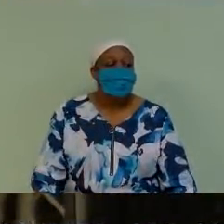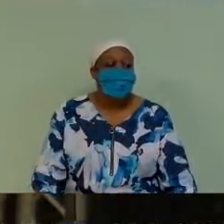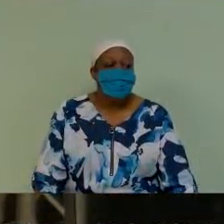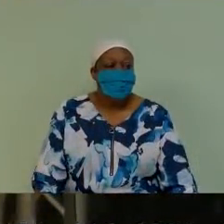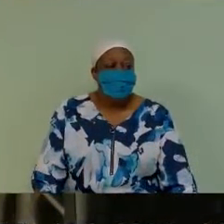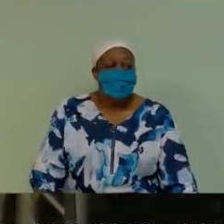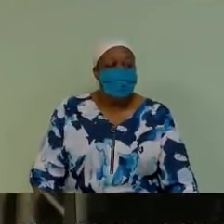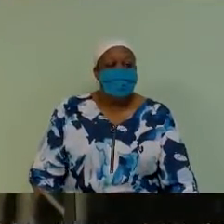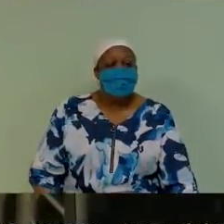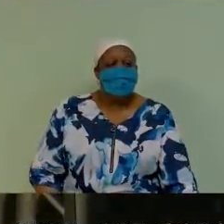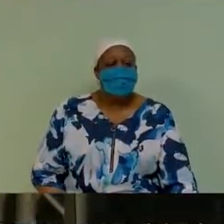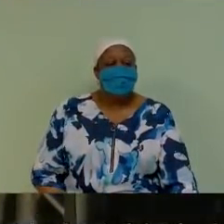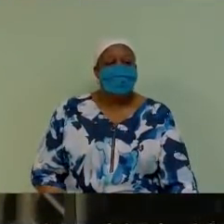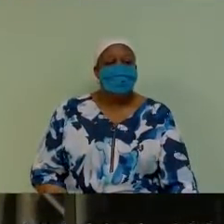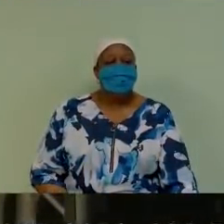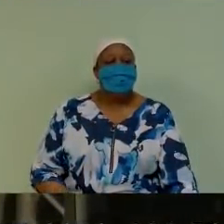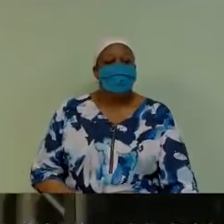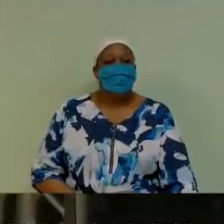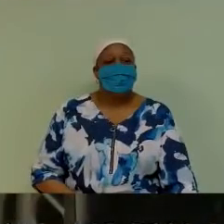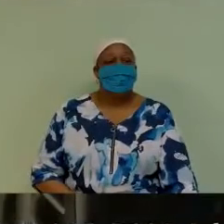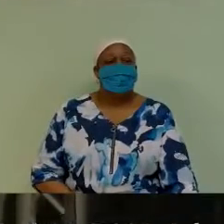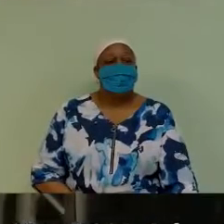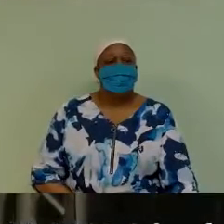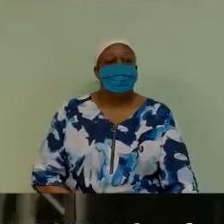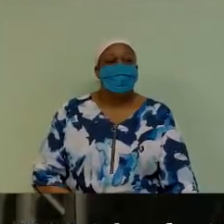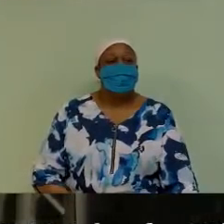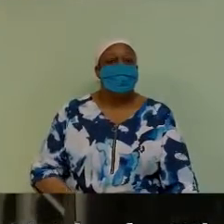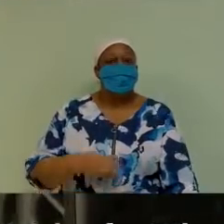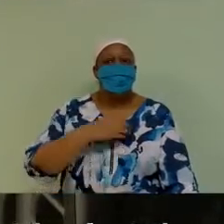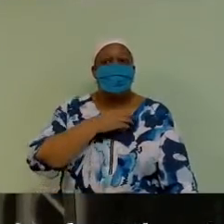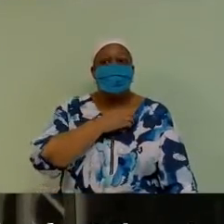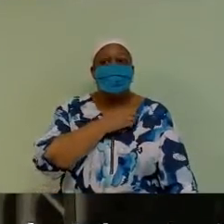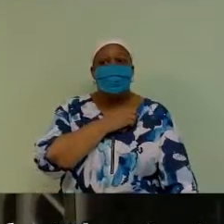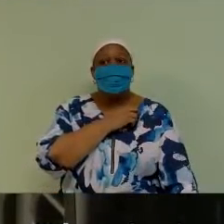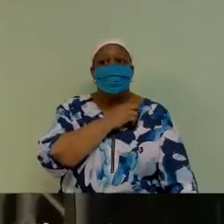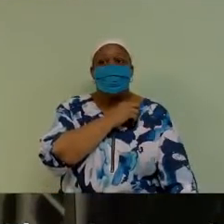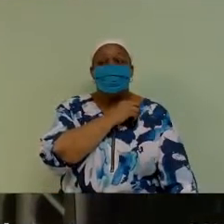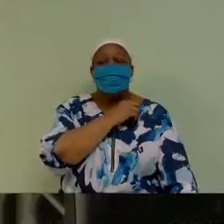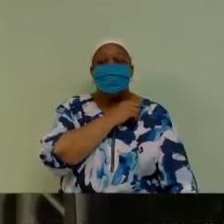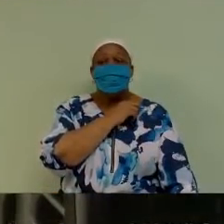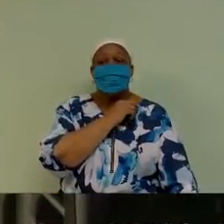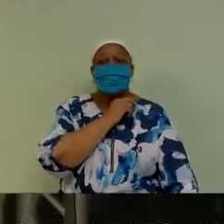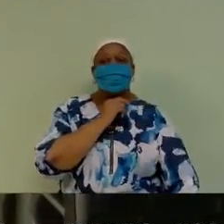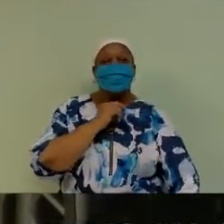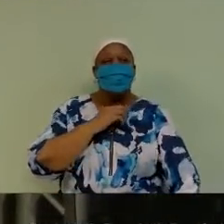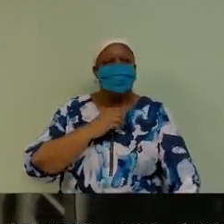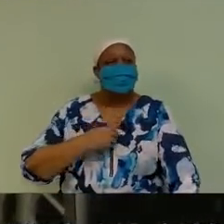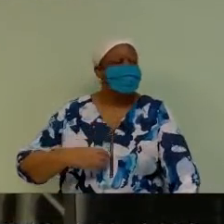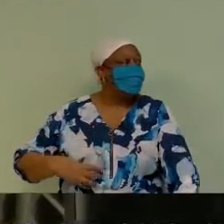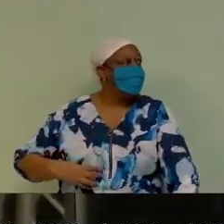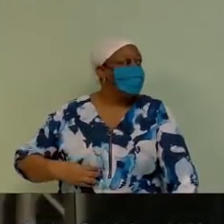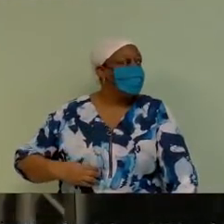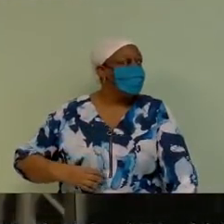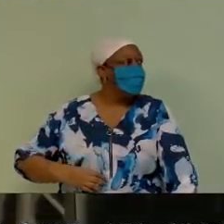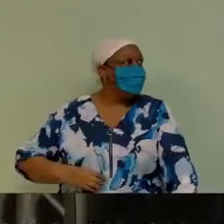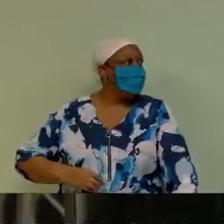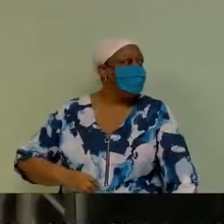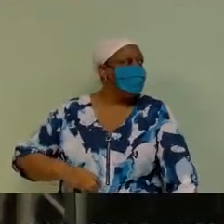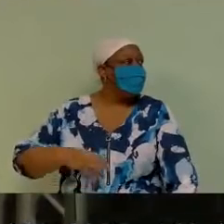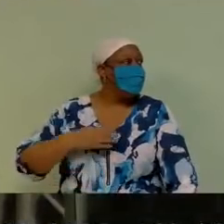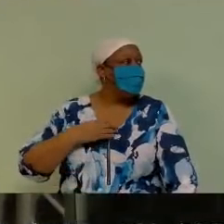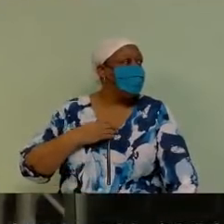Thank you, Dr. Laws. I guess what we are seeing on cable television is large groups of gatherings of protests